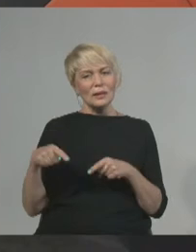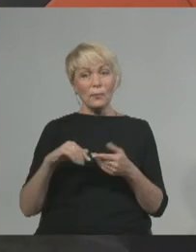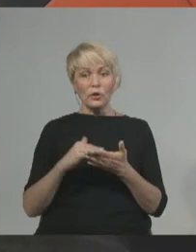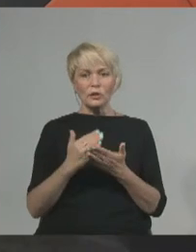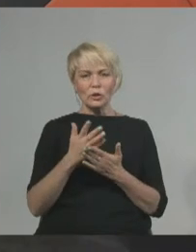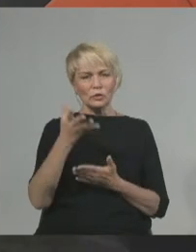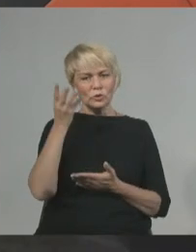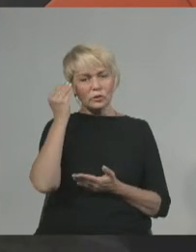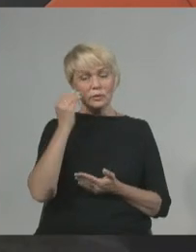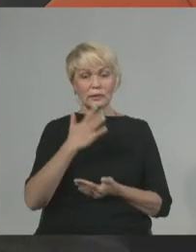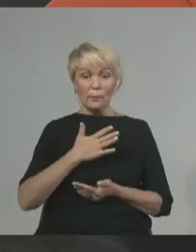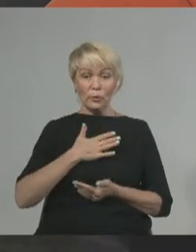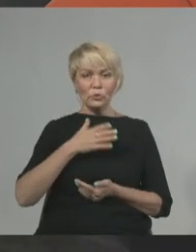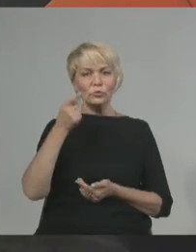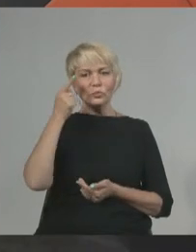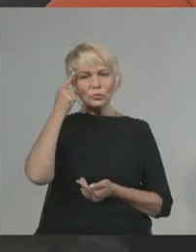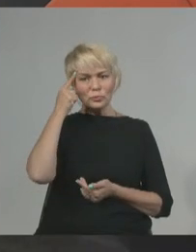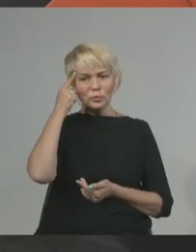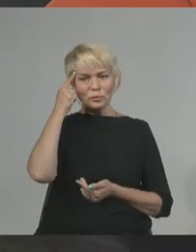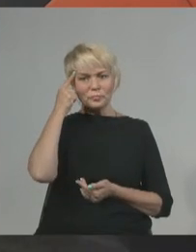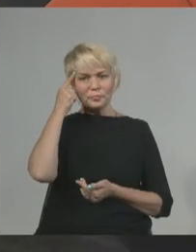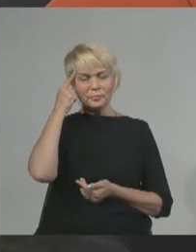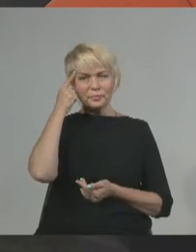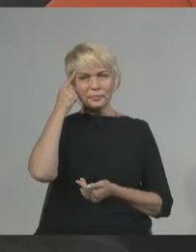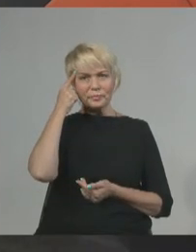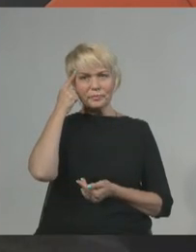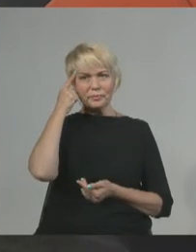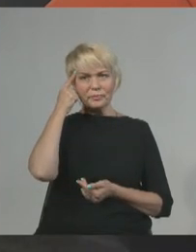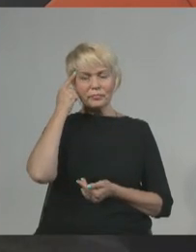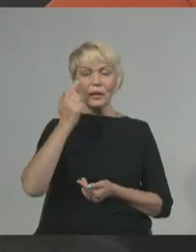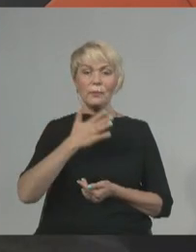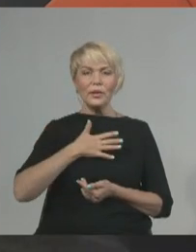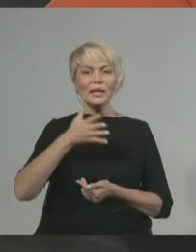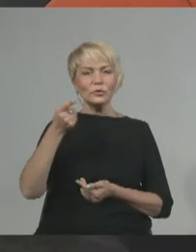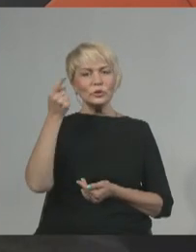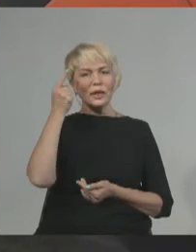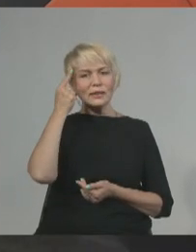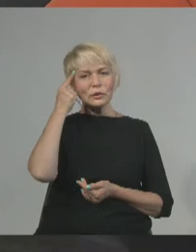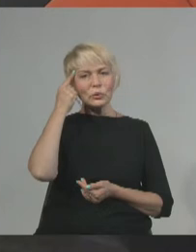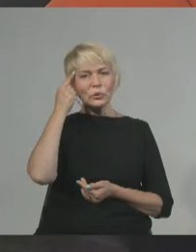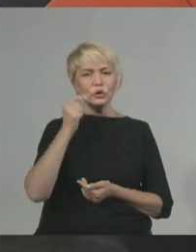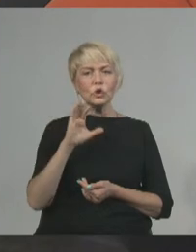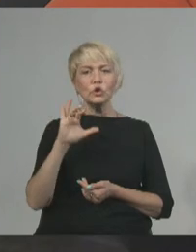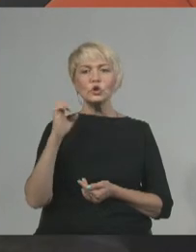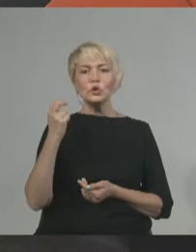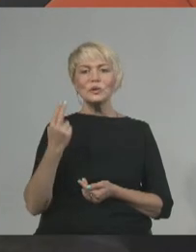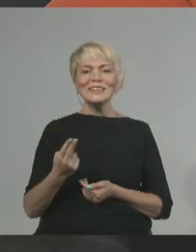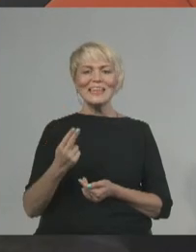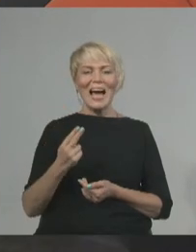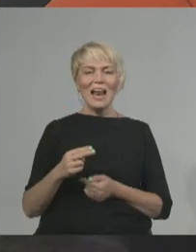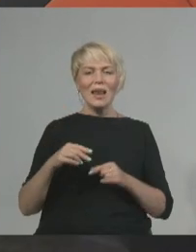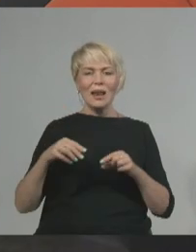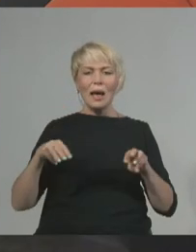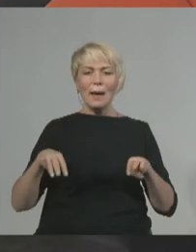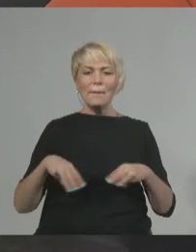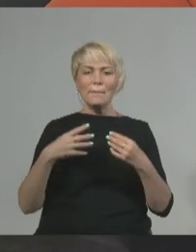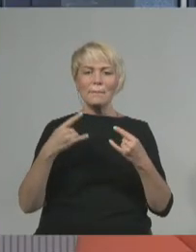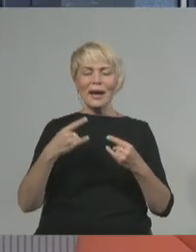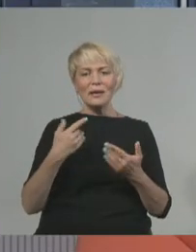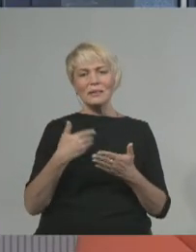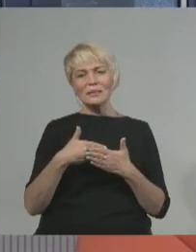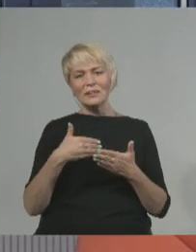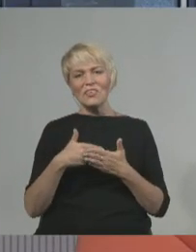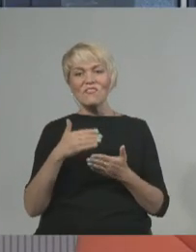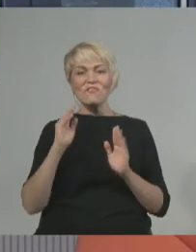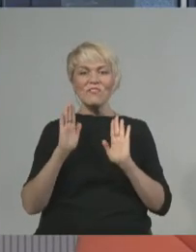that my view on social media particularly websites like facebook twitter and uh telegram